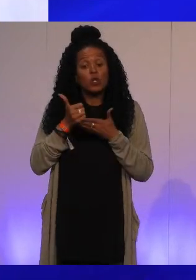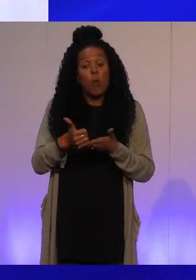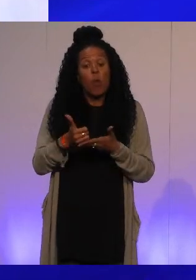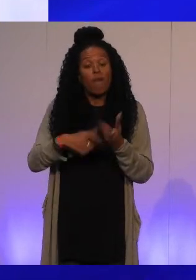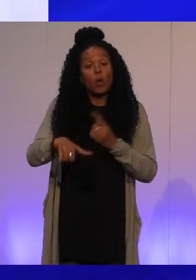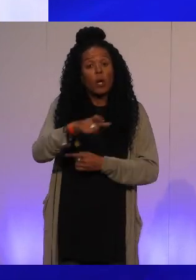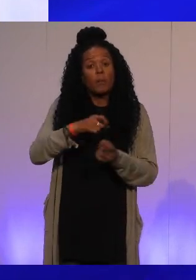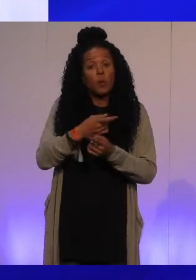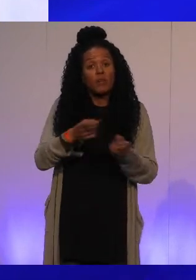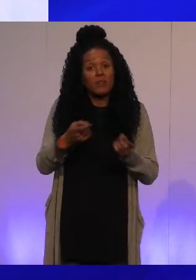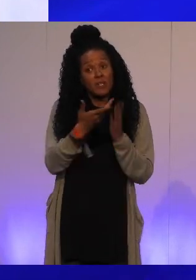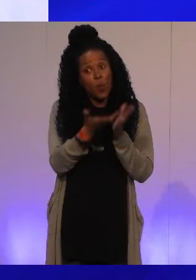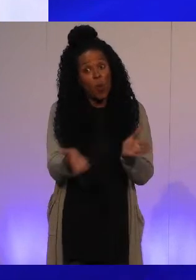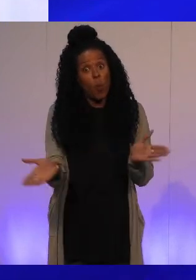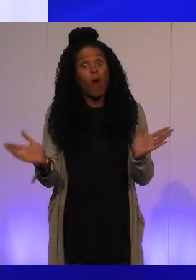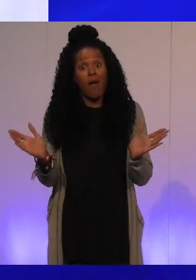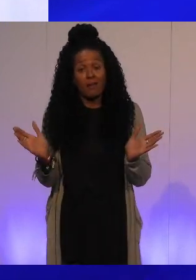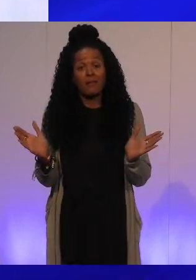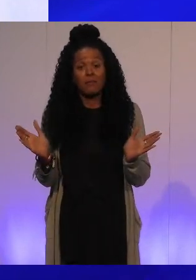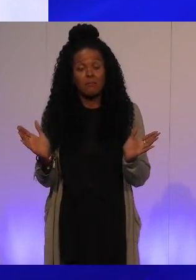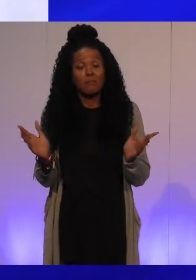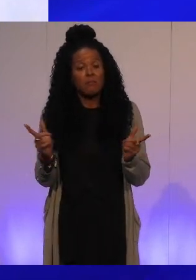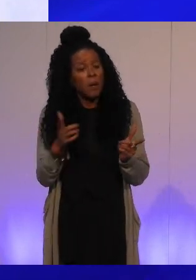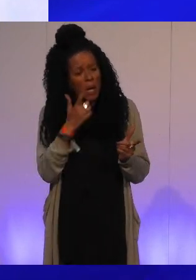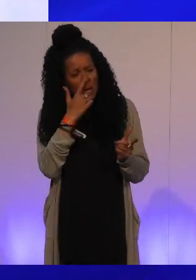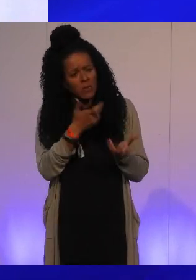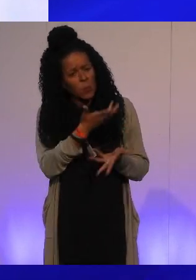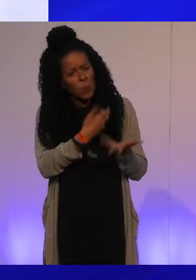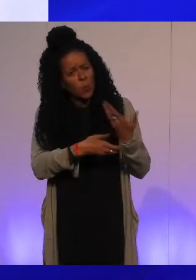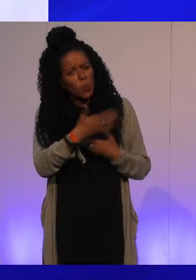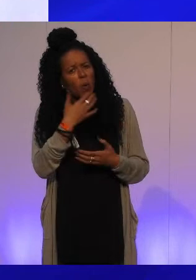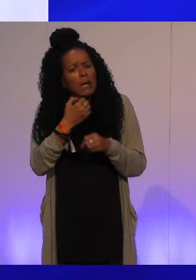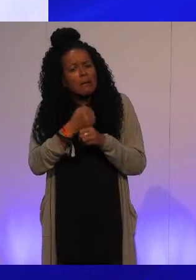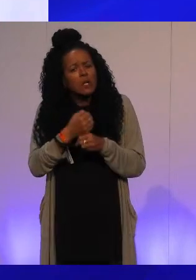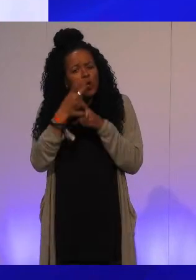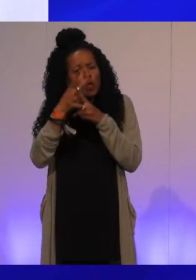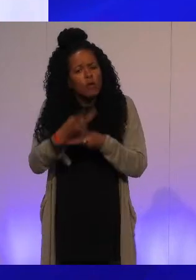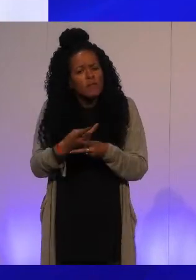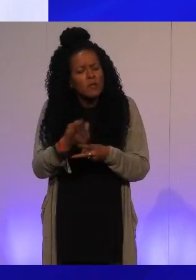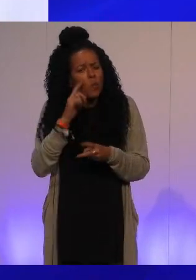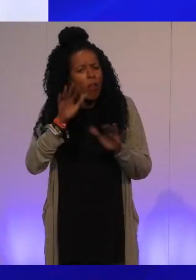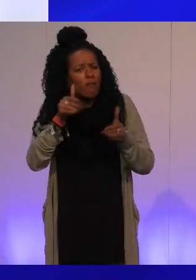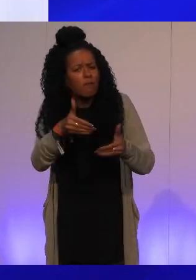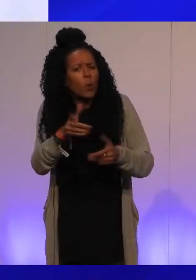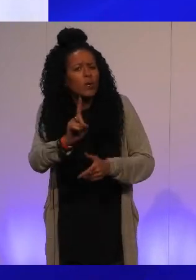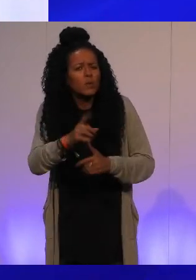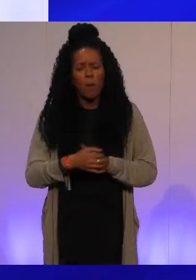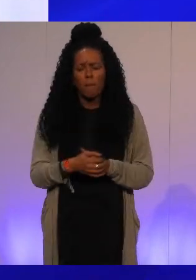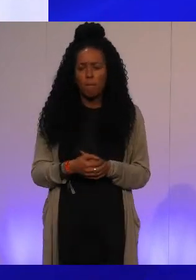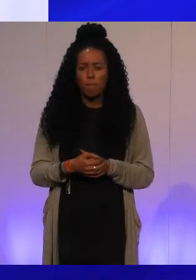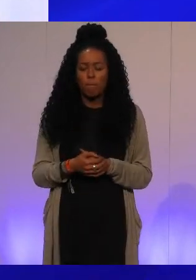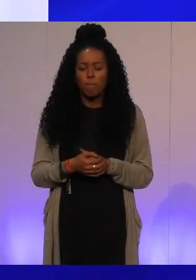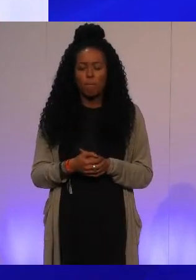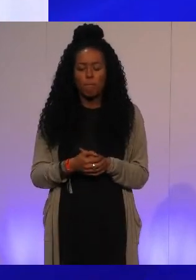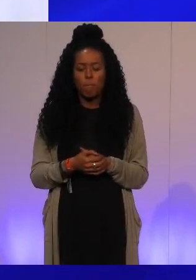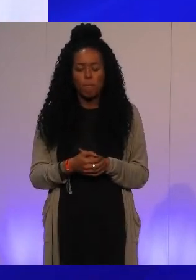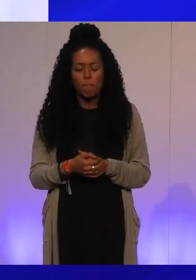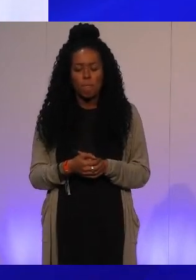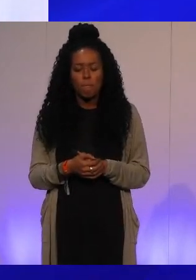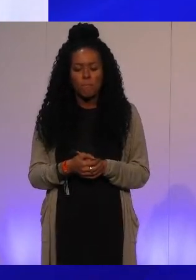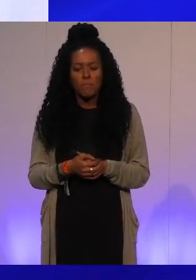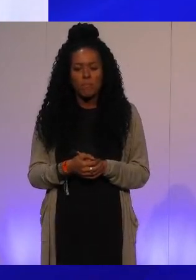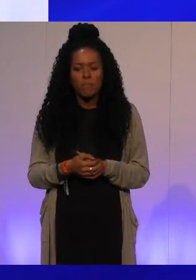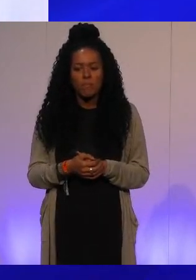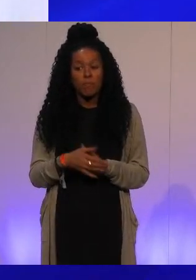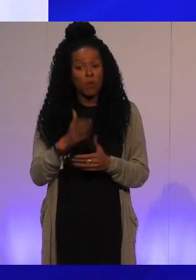which is quite a wide one, isn't it? But tell us where in particular you think governors are going to be focused. It is. I mean, this is really, you know, about